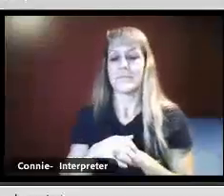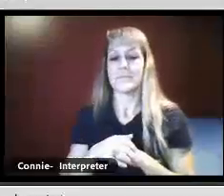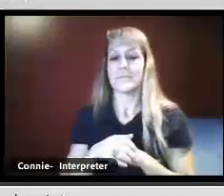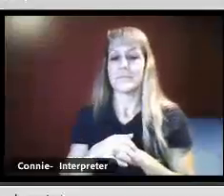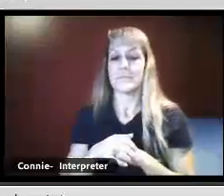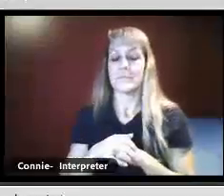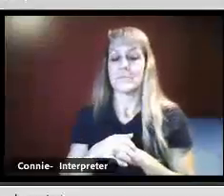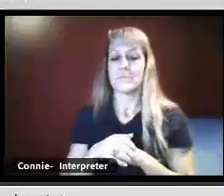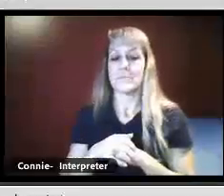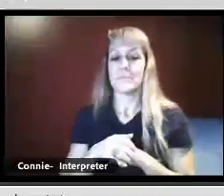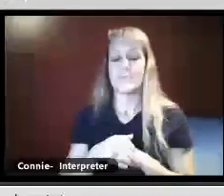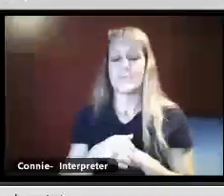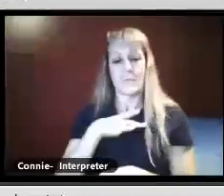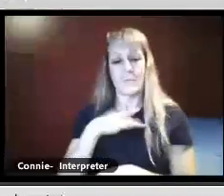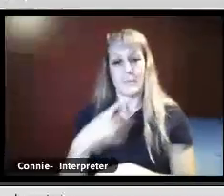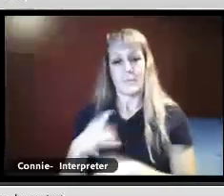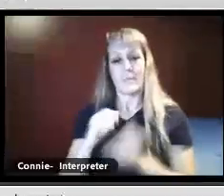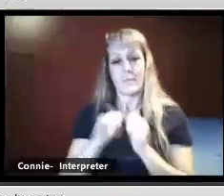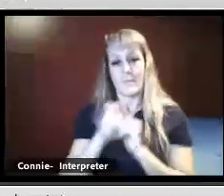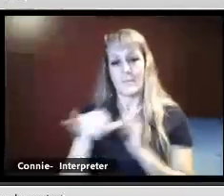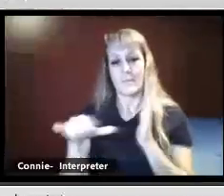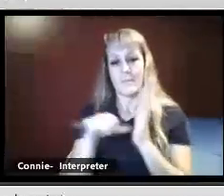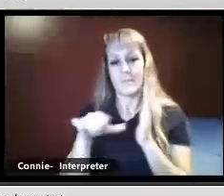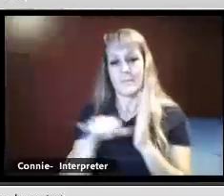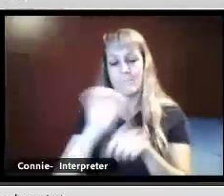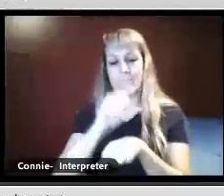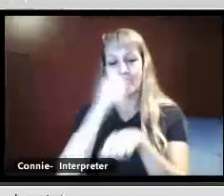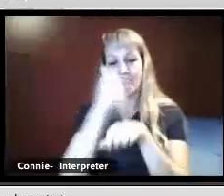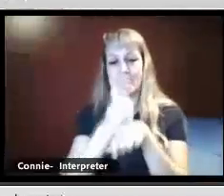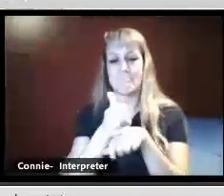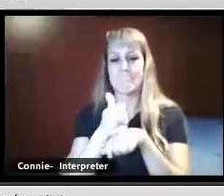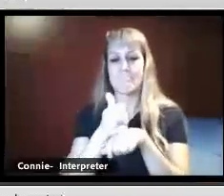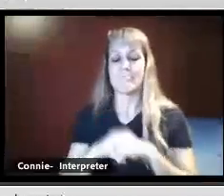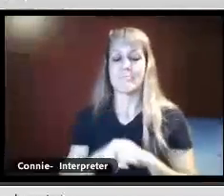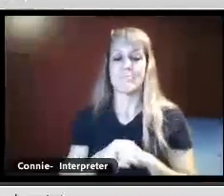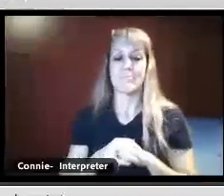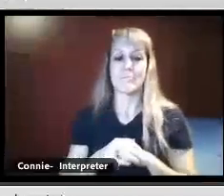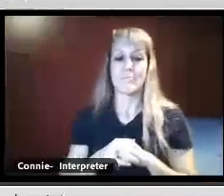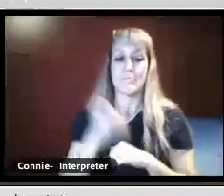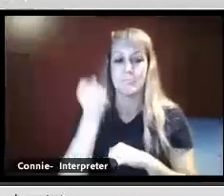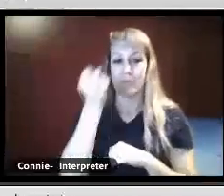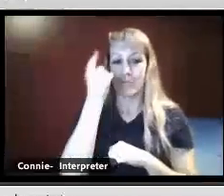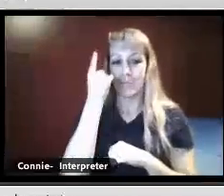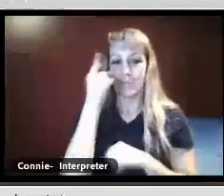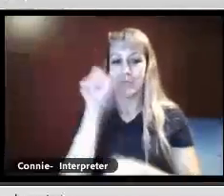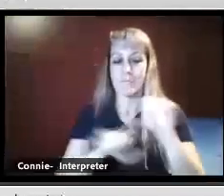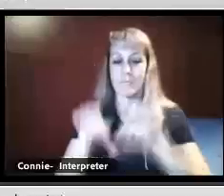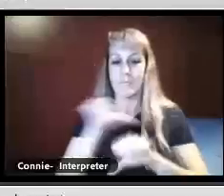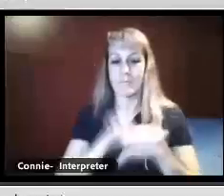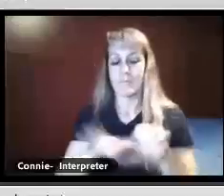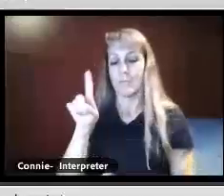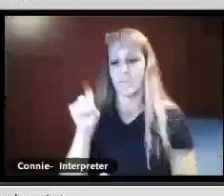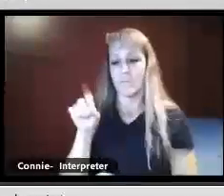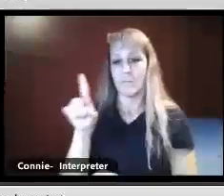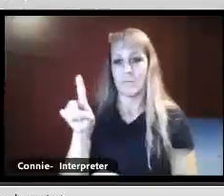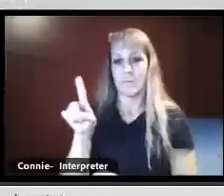I very much like the way this page is organized. Understanding Science 101 really appeals to